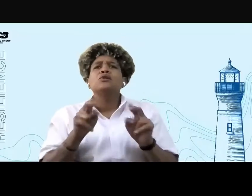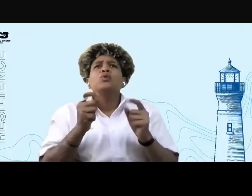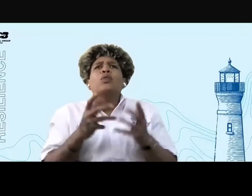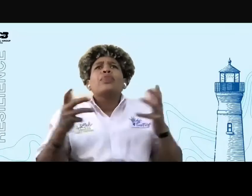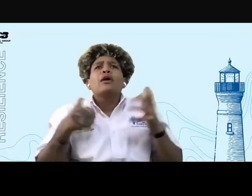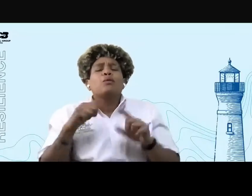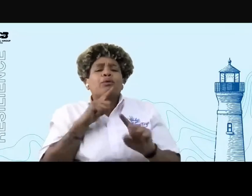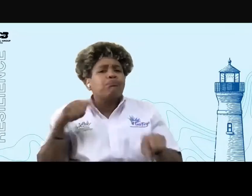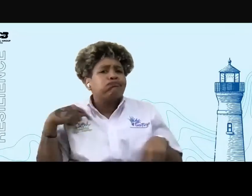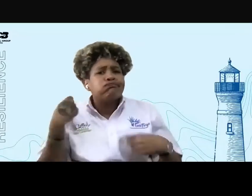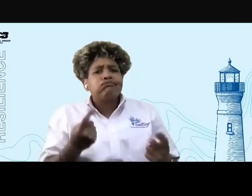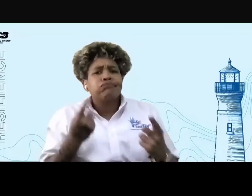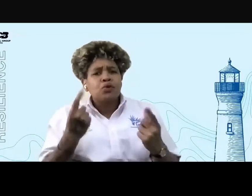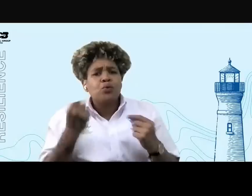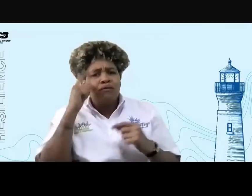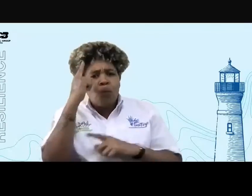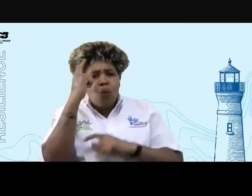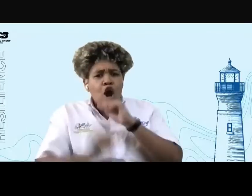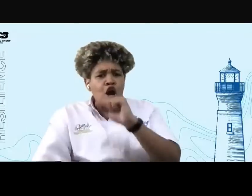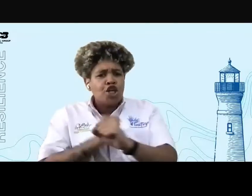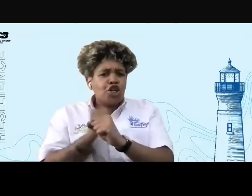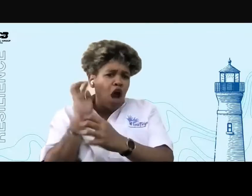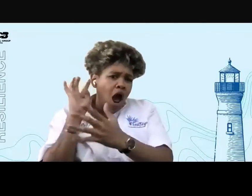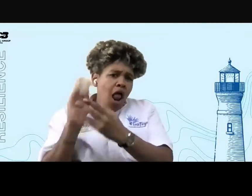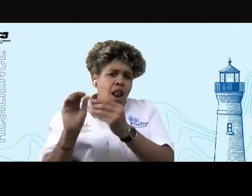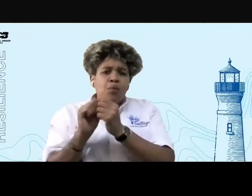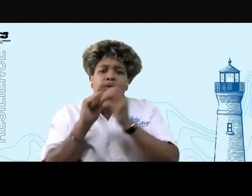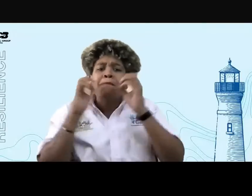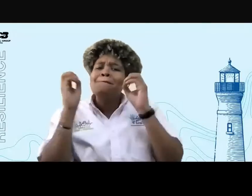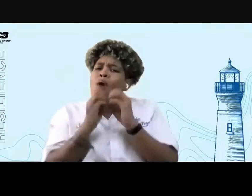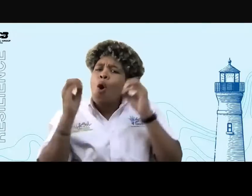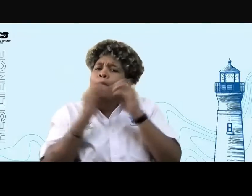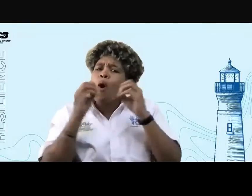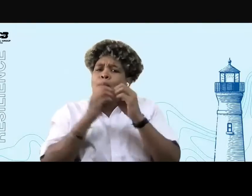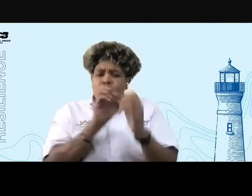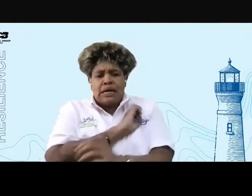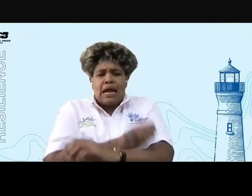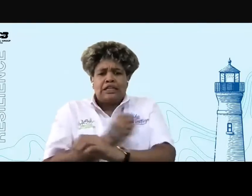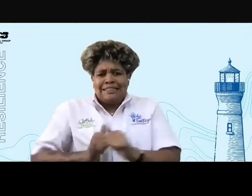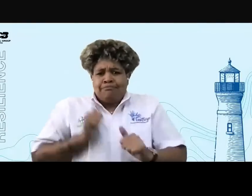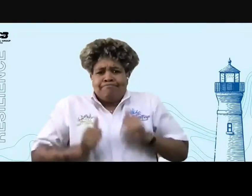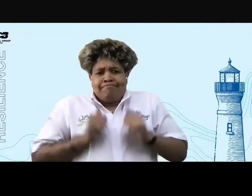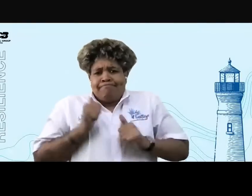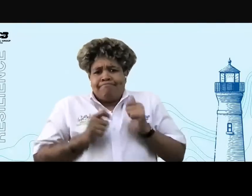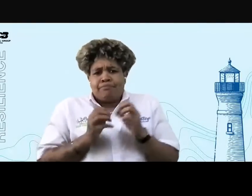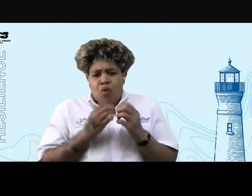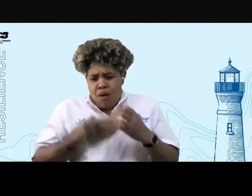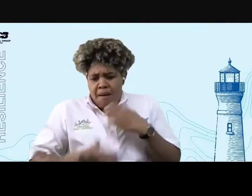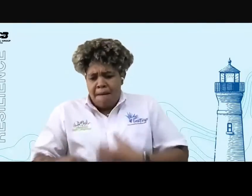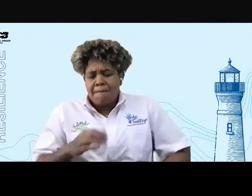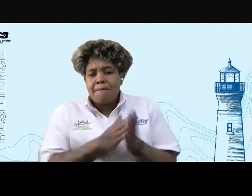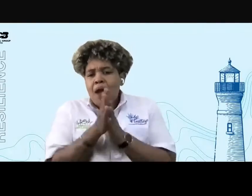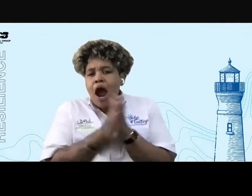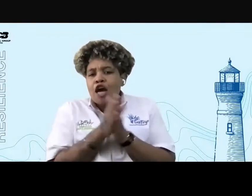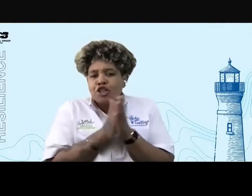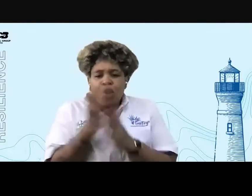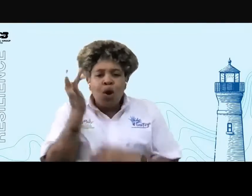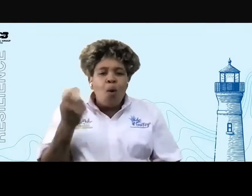we've been doing over the last year with even more energy, even more passion, because we